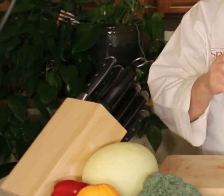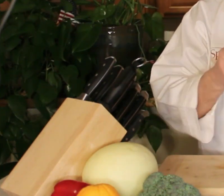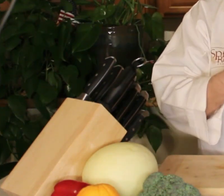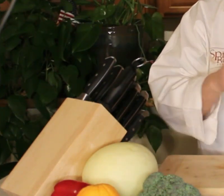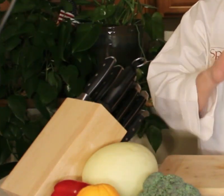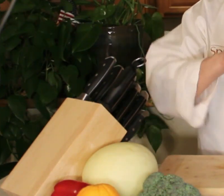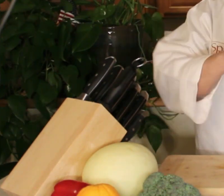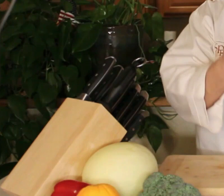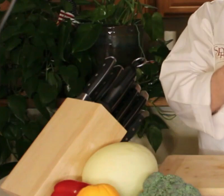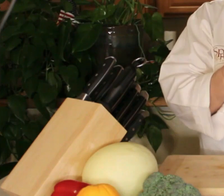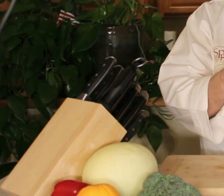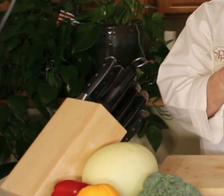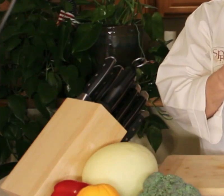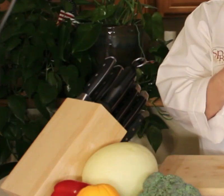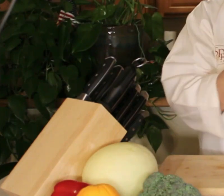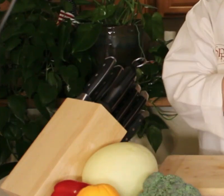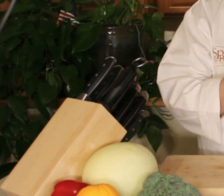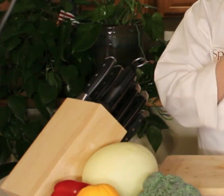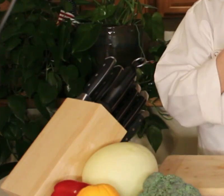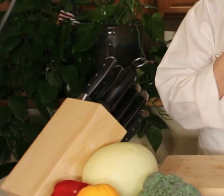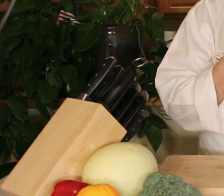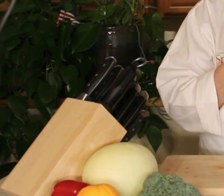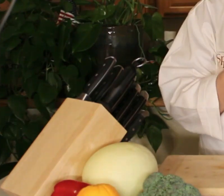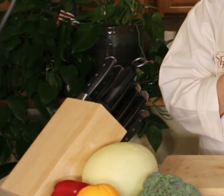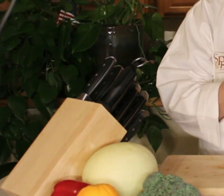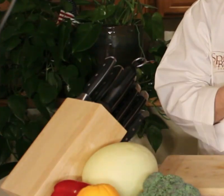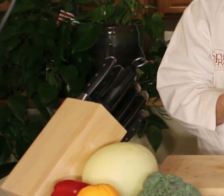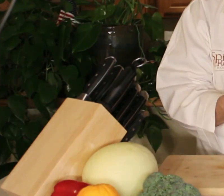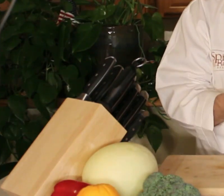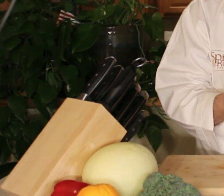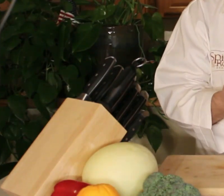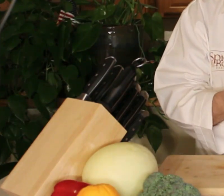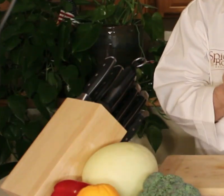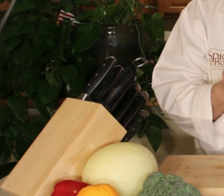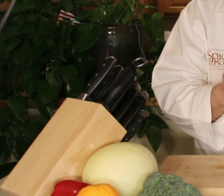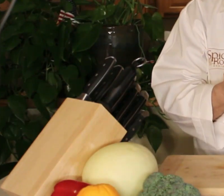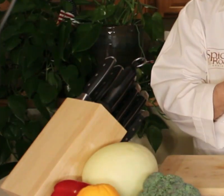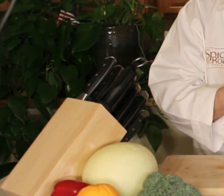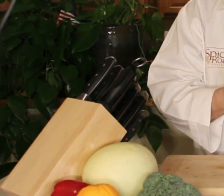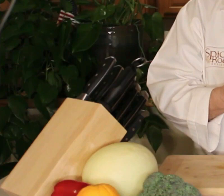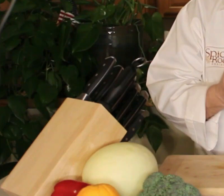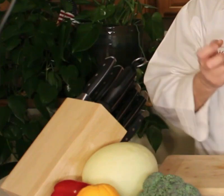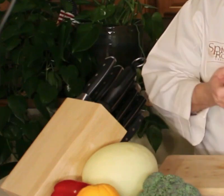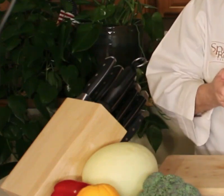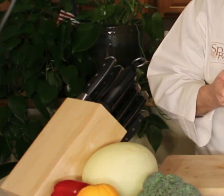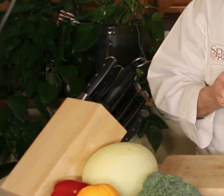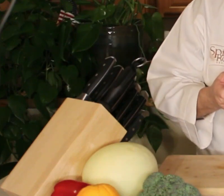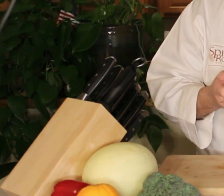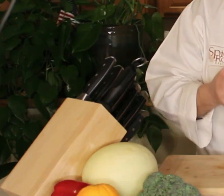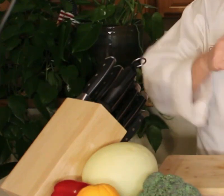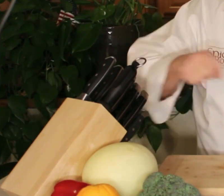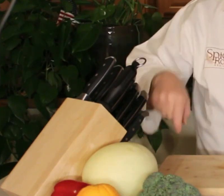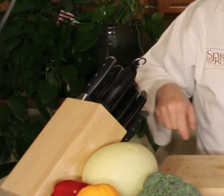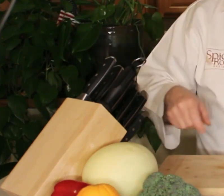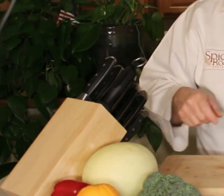all sizes, long and cylindrical, round. Some are dry, some are sticky and wet, some